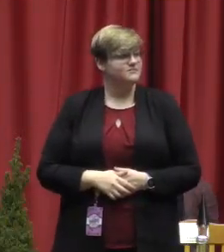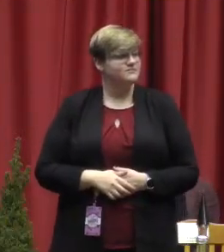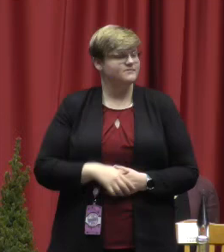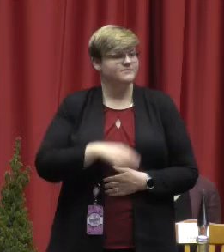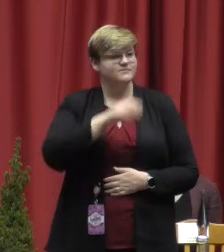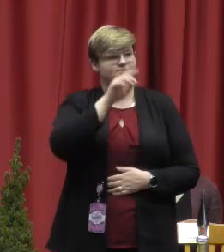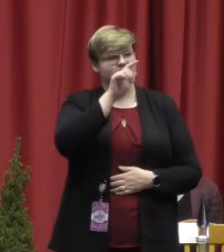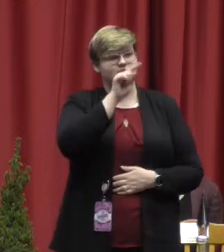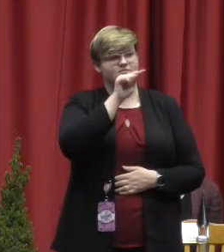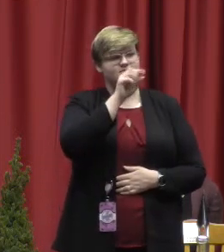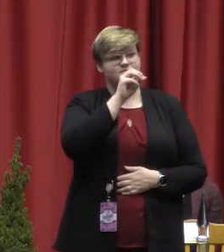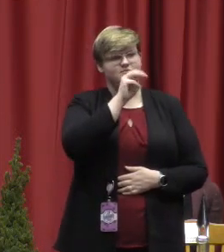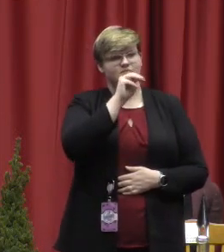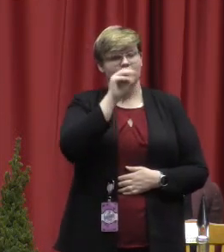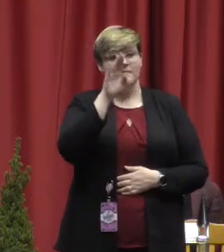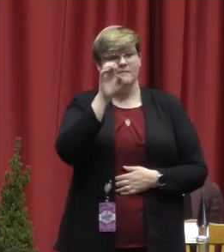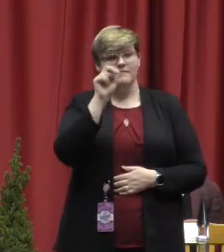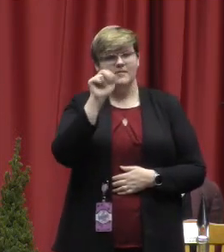Tanya Vandenbush,